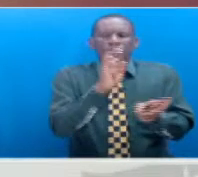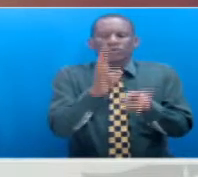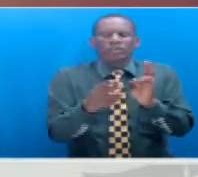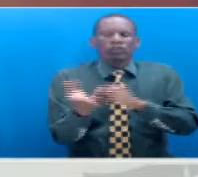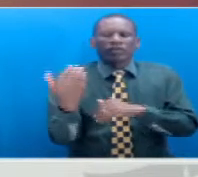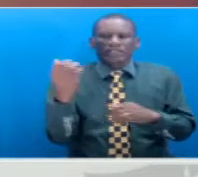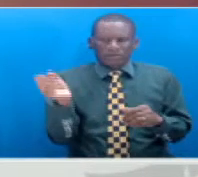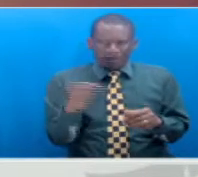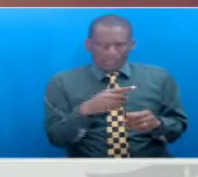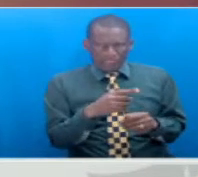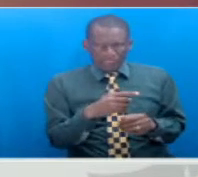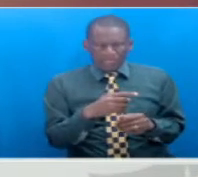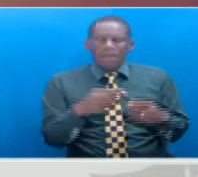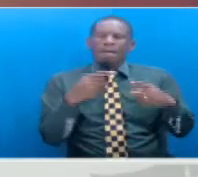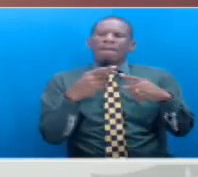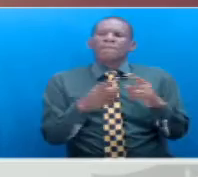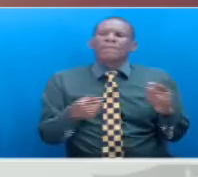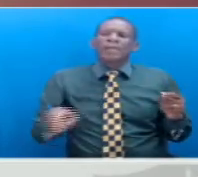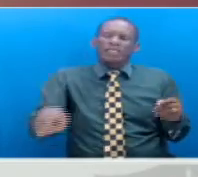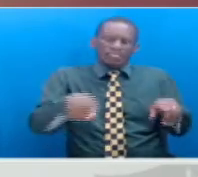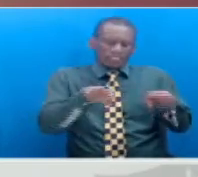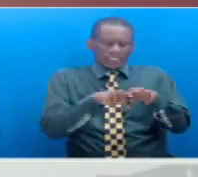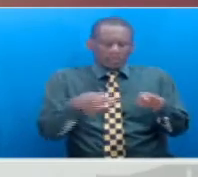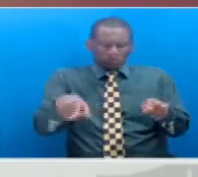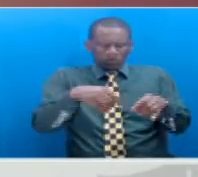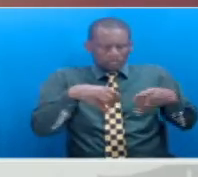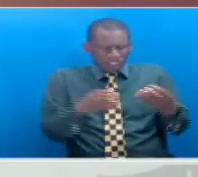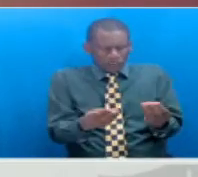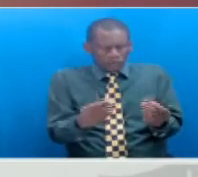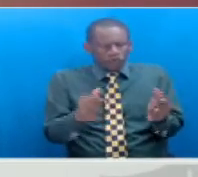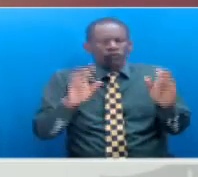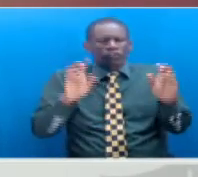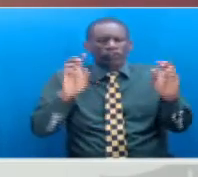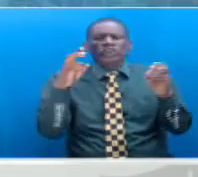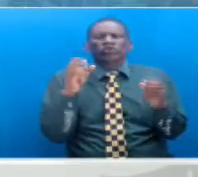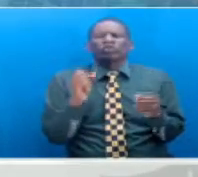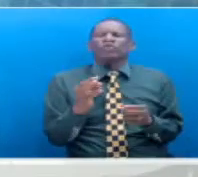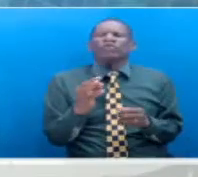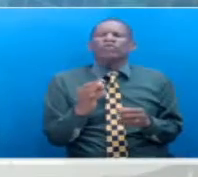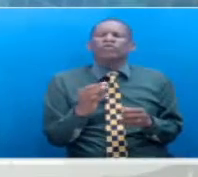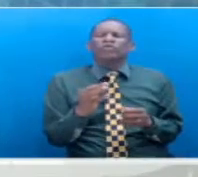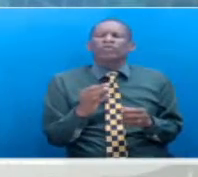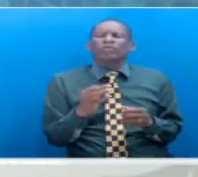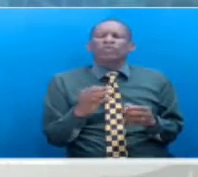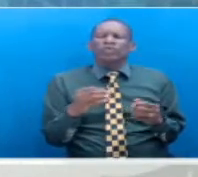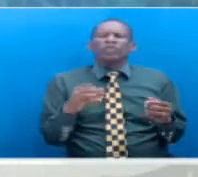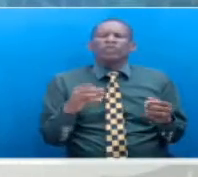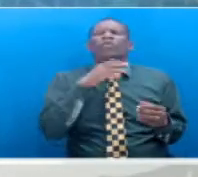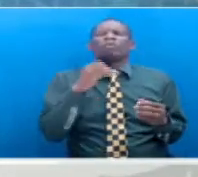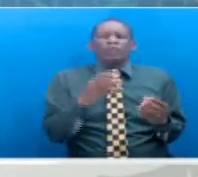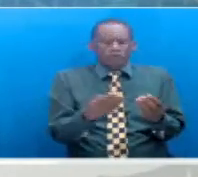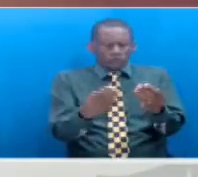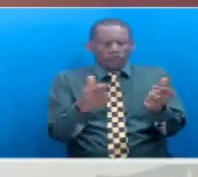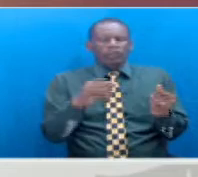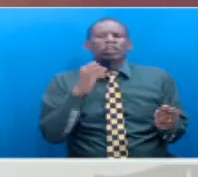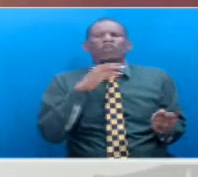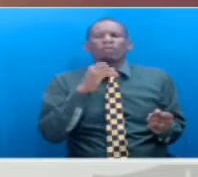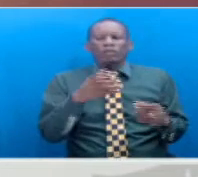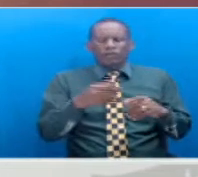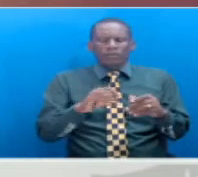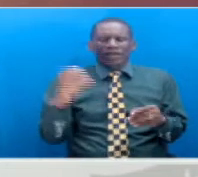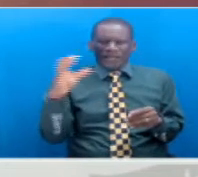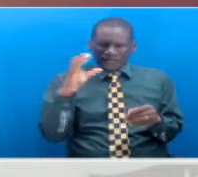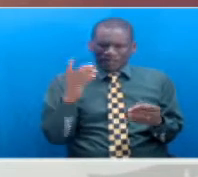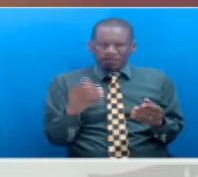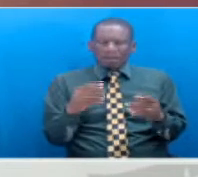month. But we were still dealing with issues of dispute resolution.